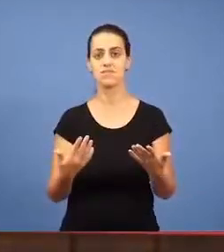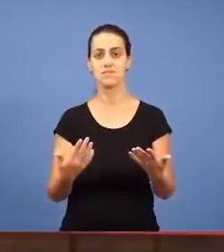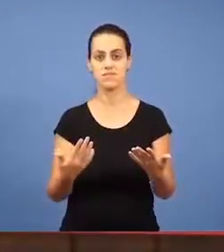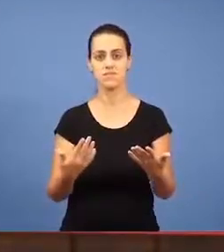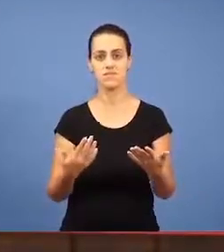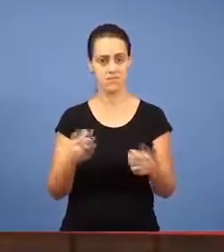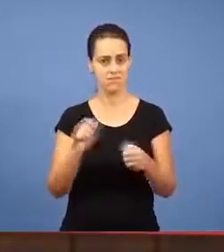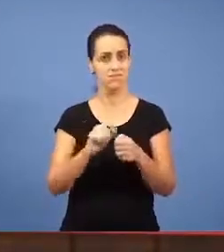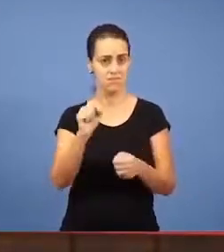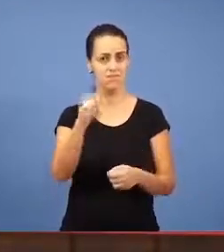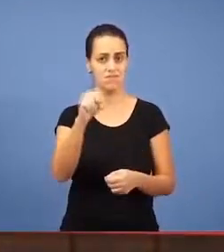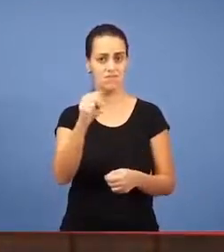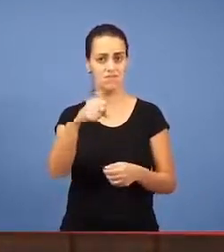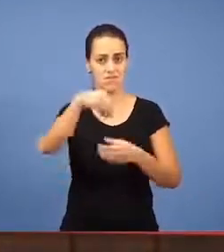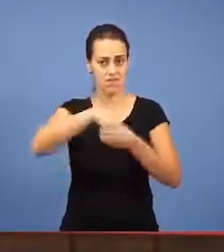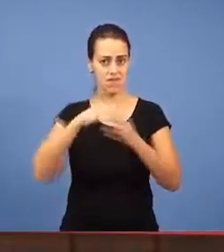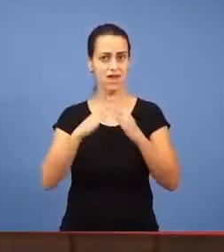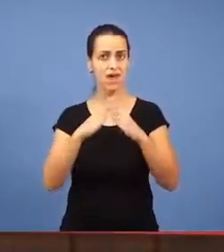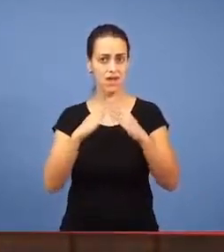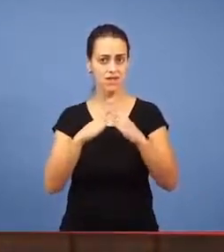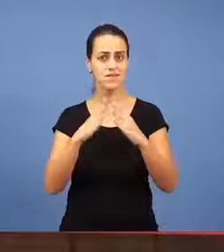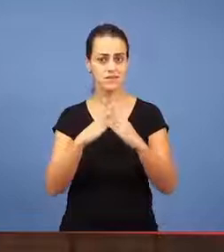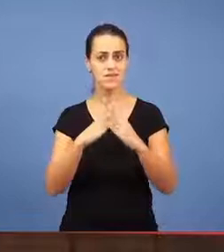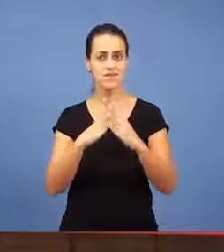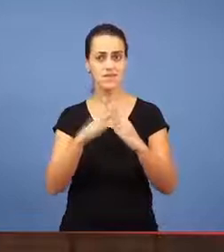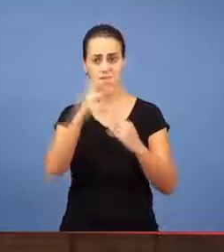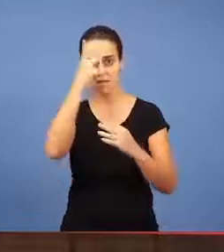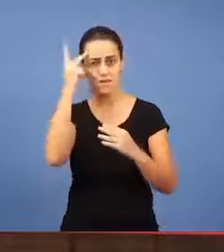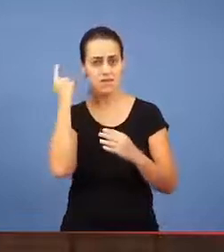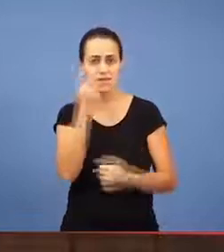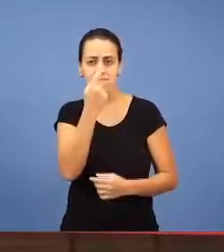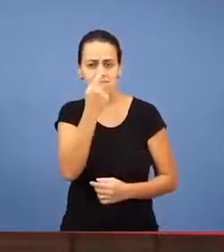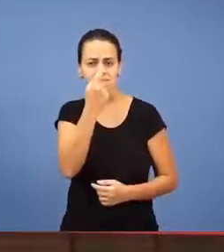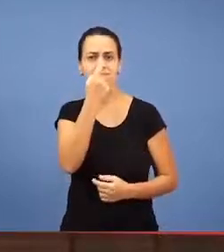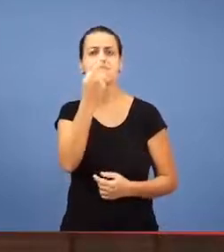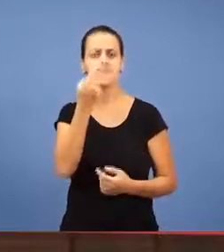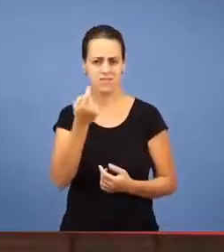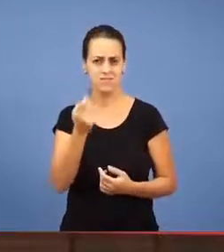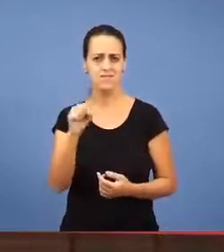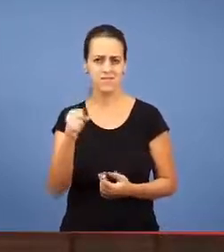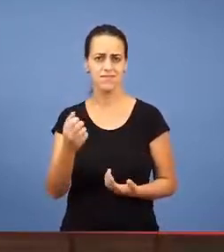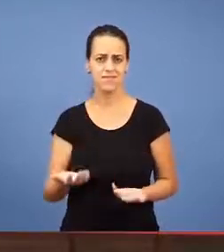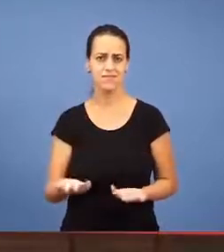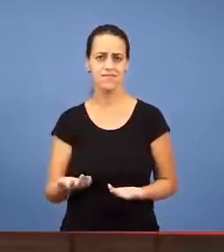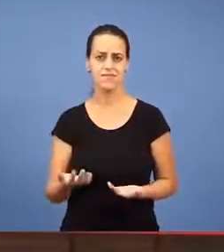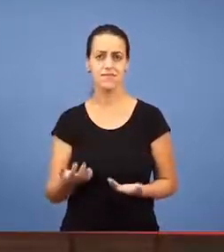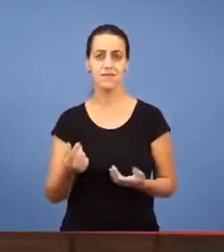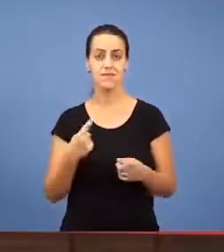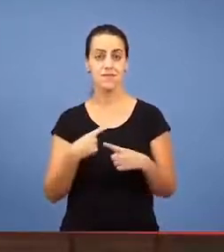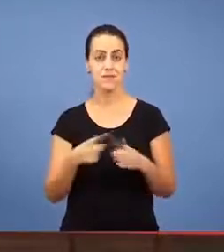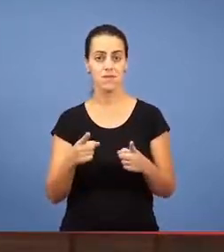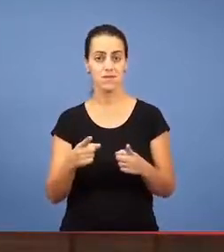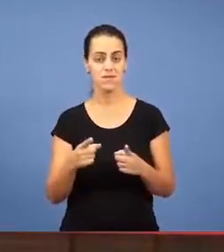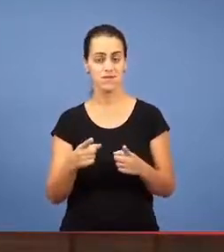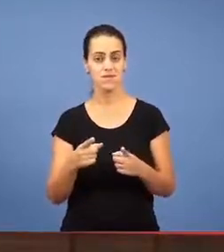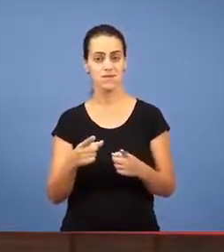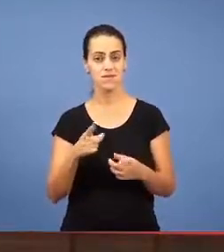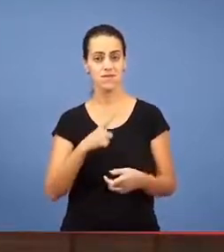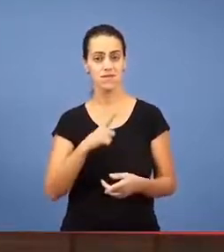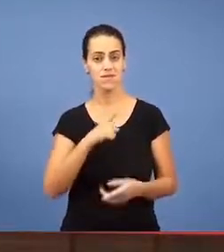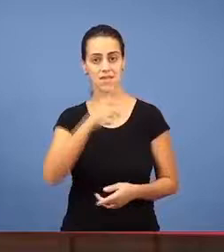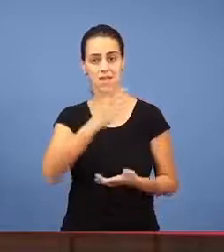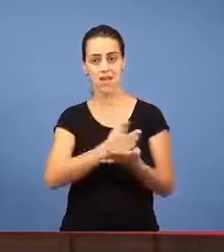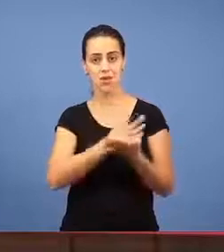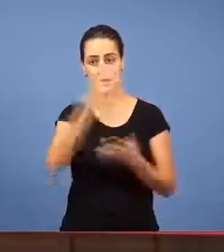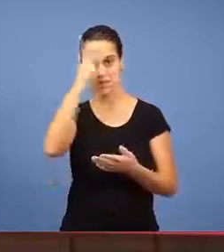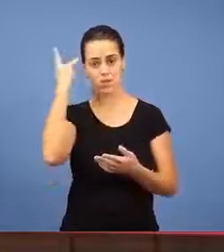for A and B. We do this a lot at home, again, for our family members or people very close to us. But those that are